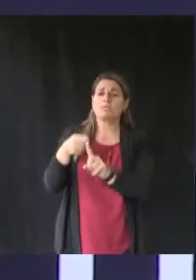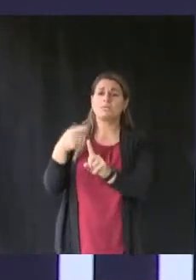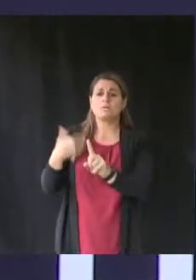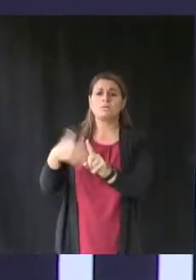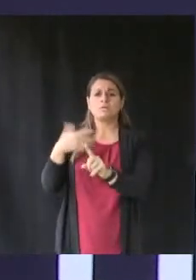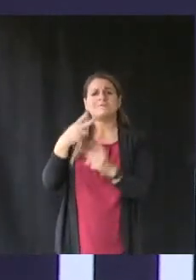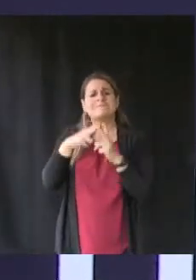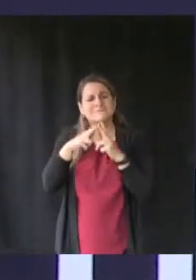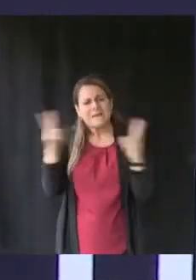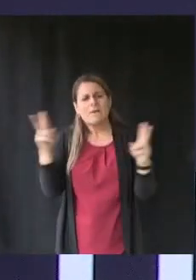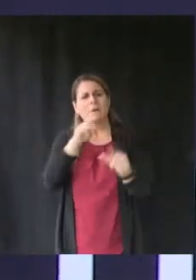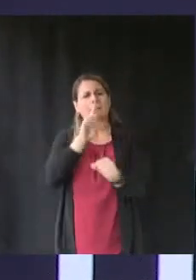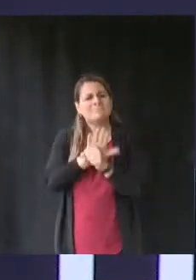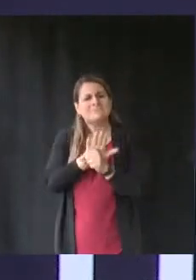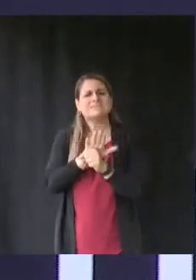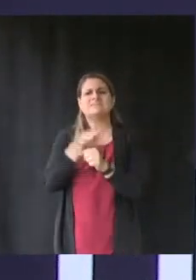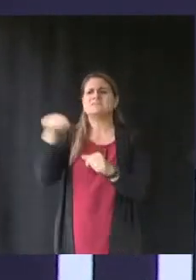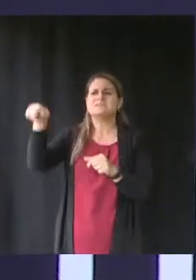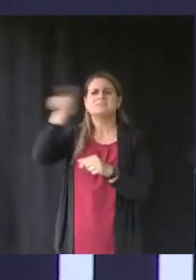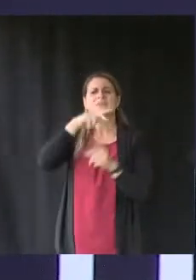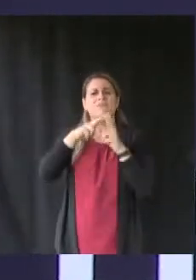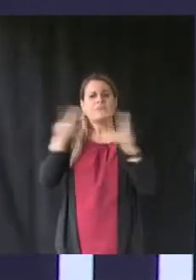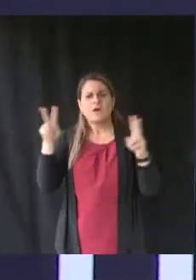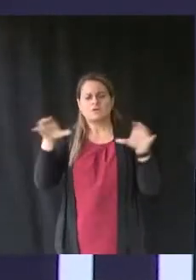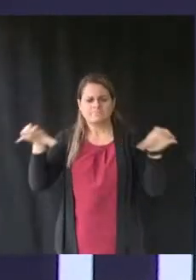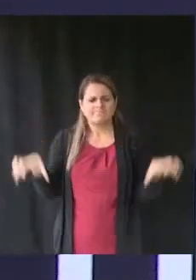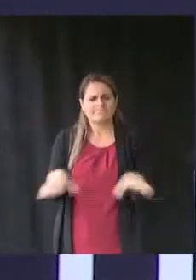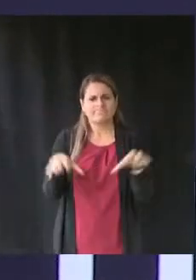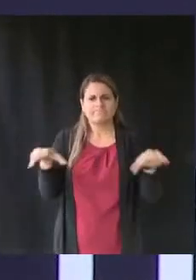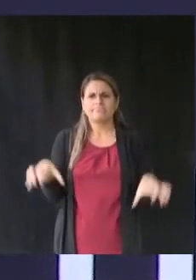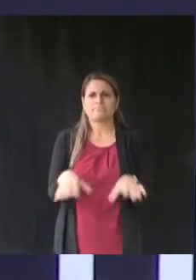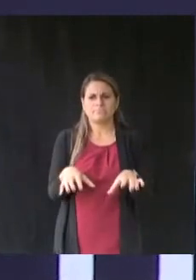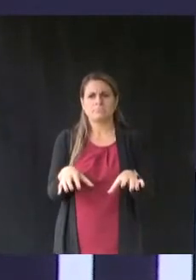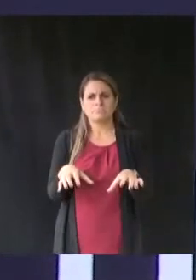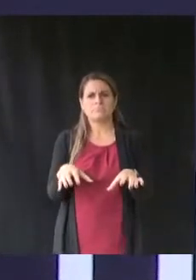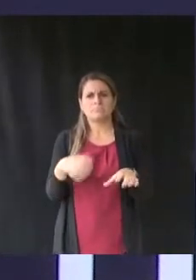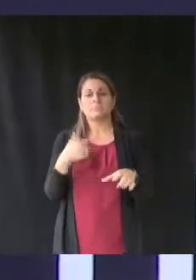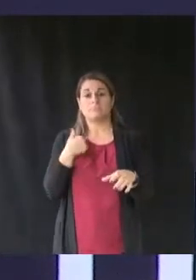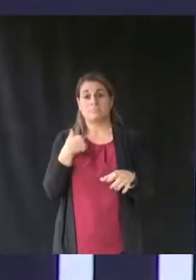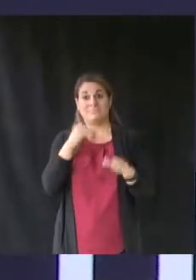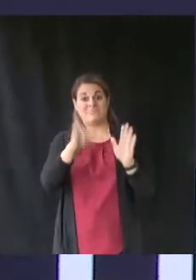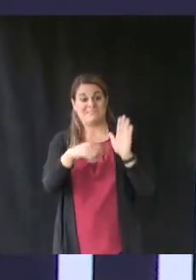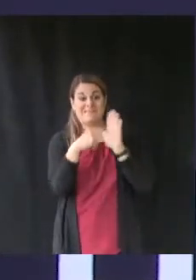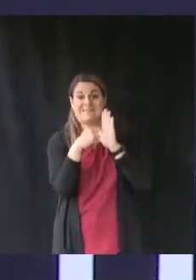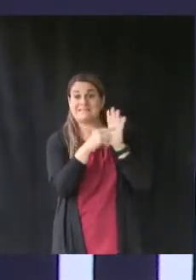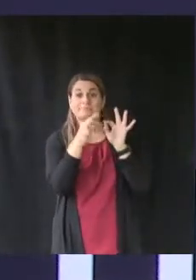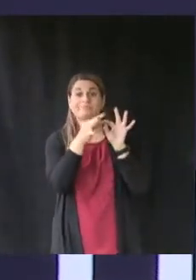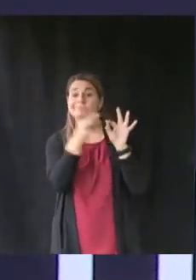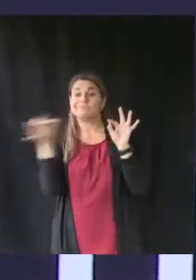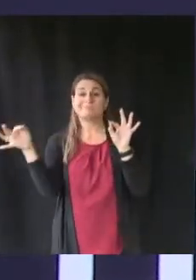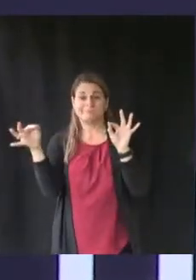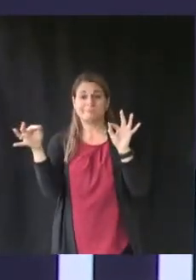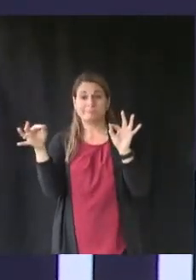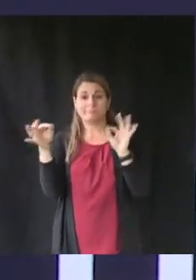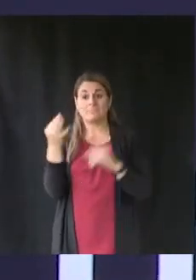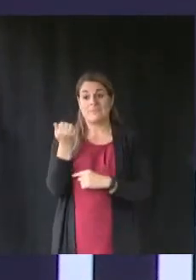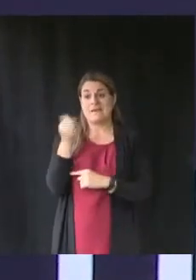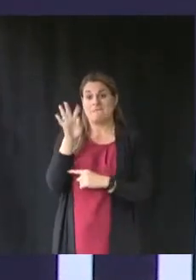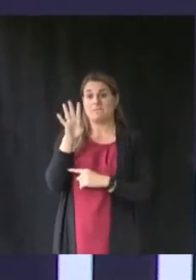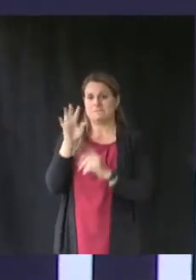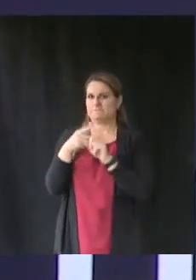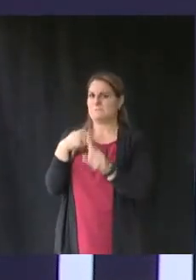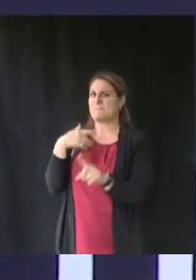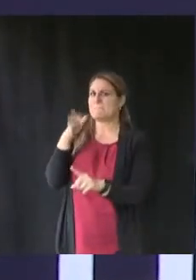rule of law throughout his public life. Let me quote from that letter to my mother in June of 1946. "Someday," he